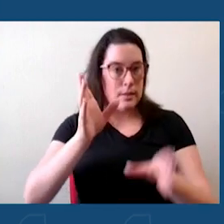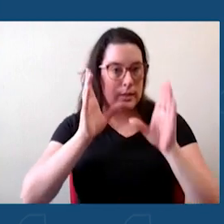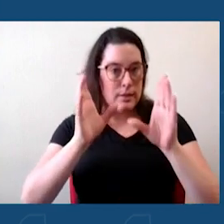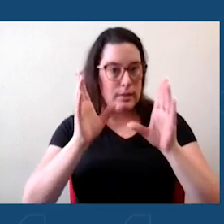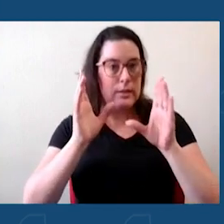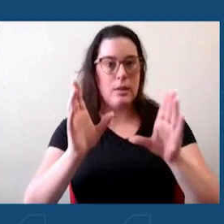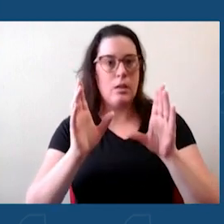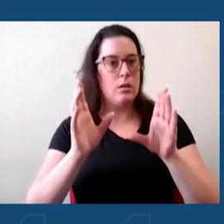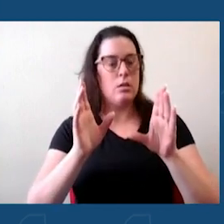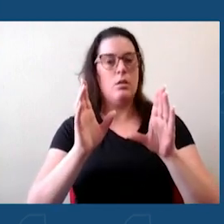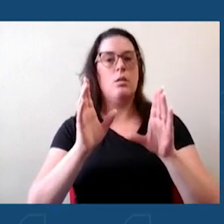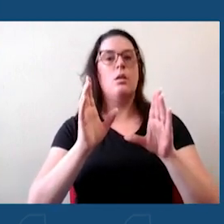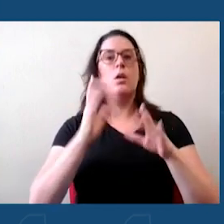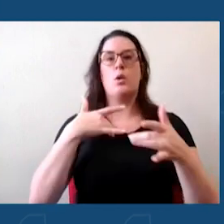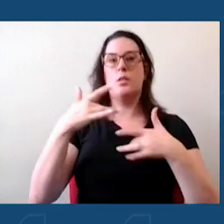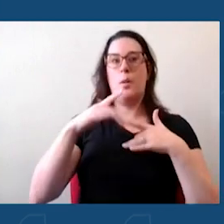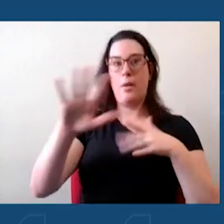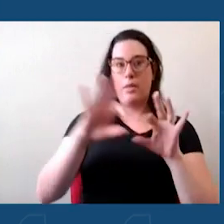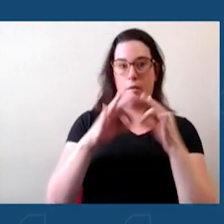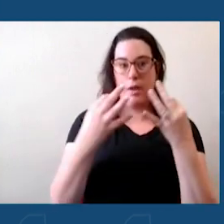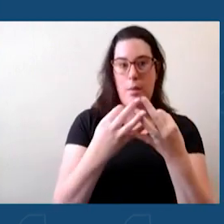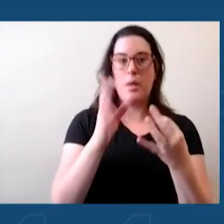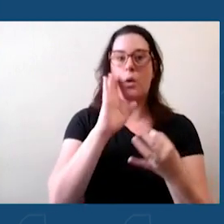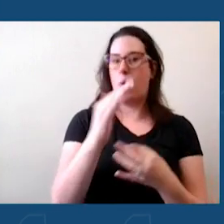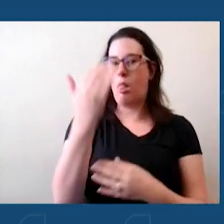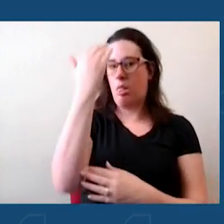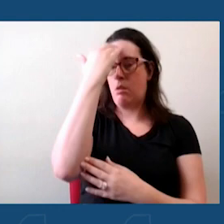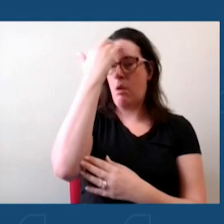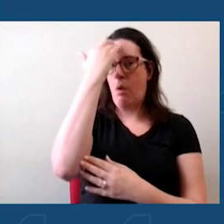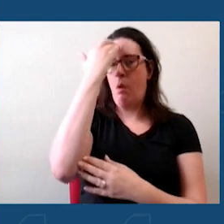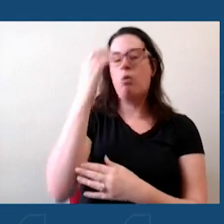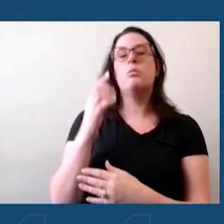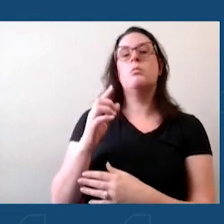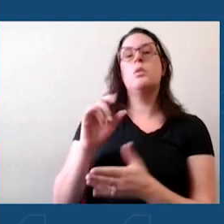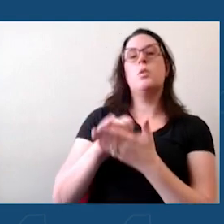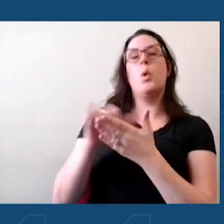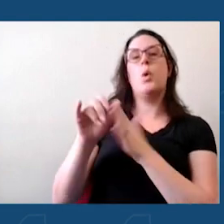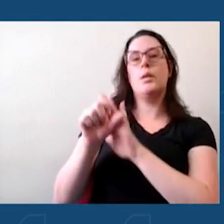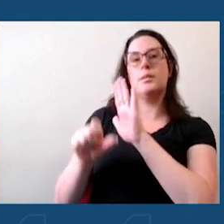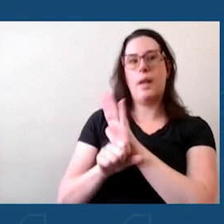family members will at least have the assurance to know that New York State is front and